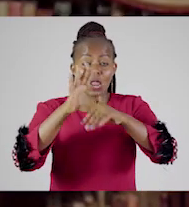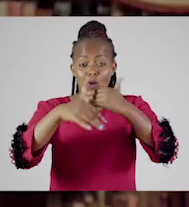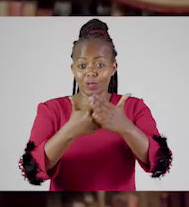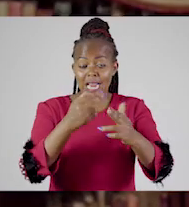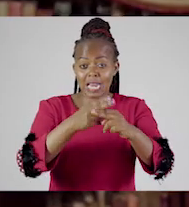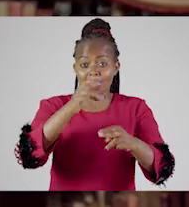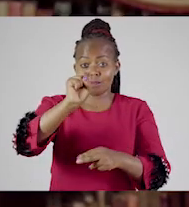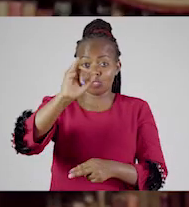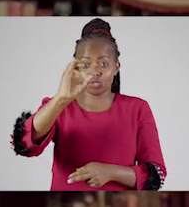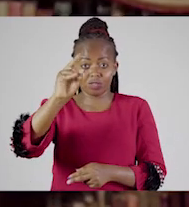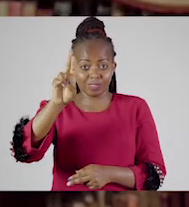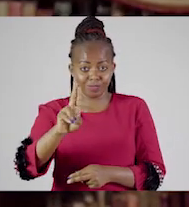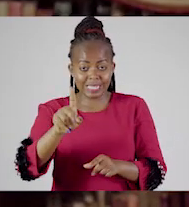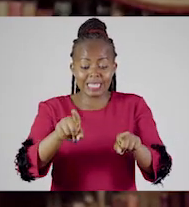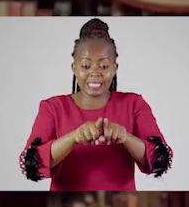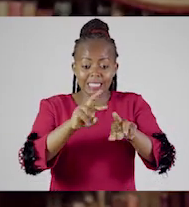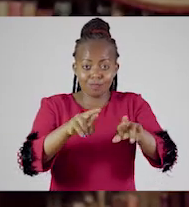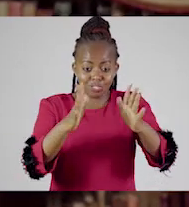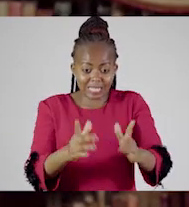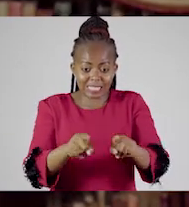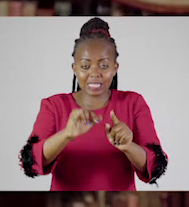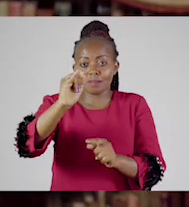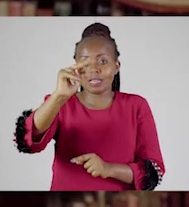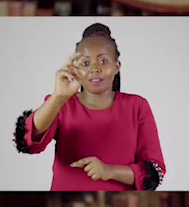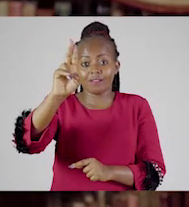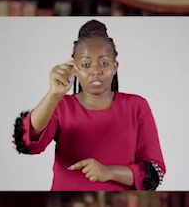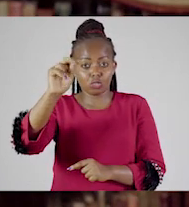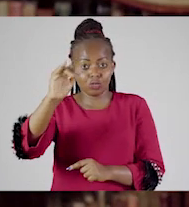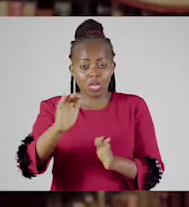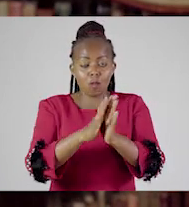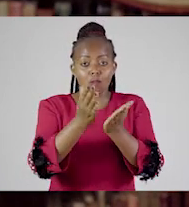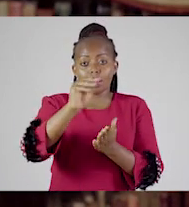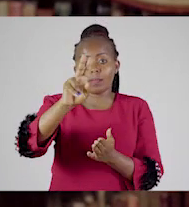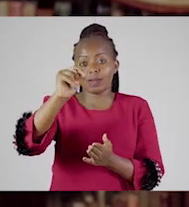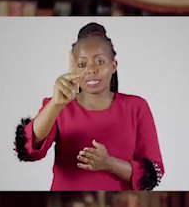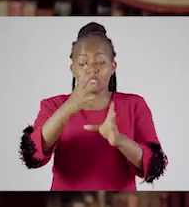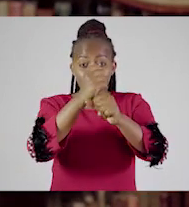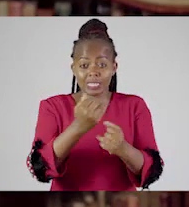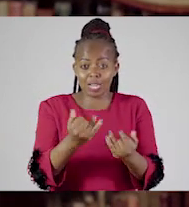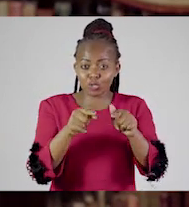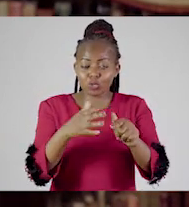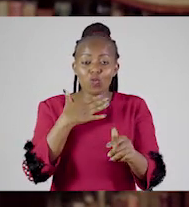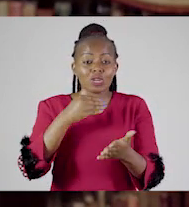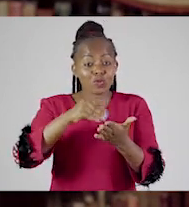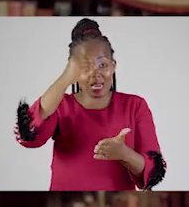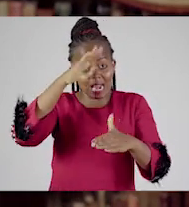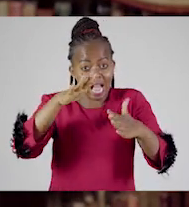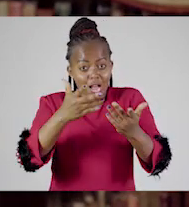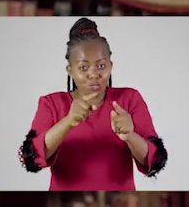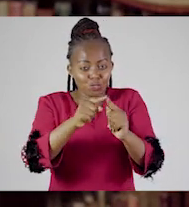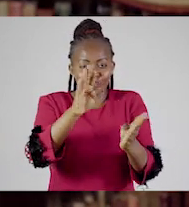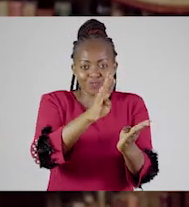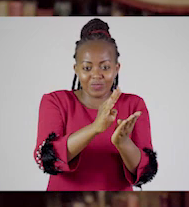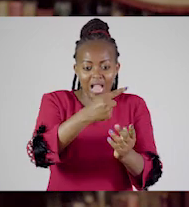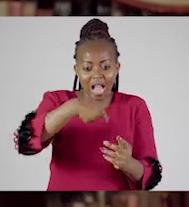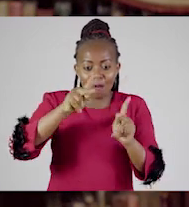Hello everyone, my name is Yokao Mutonga. I am the Research and Inventory Manager at Bookbank Trust, and today we're going to learn about how to